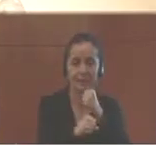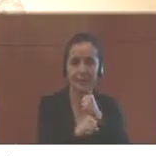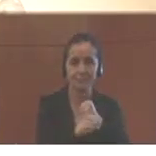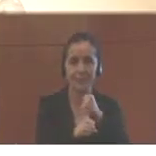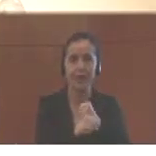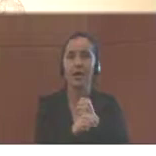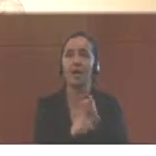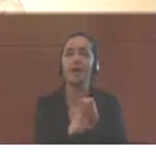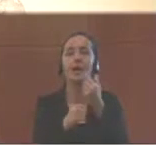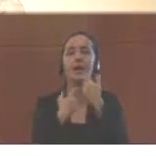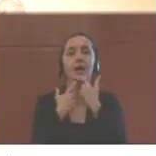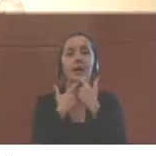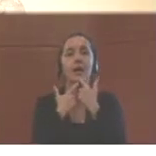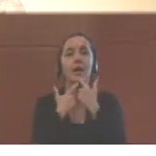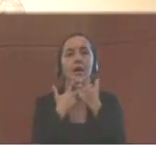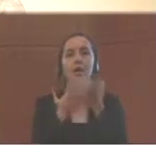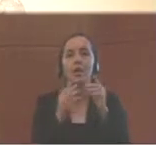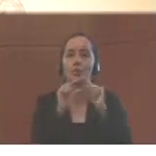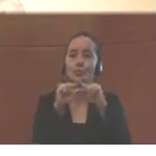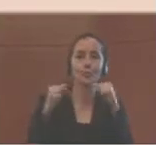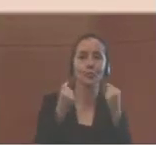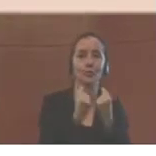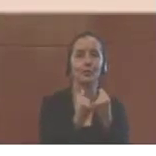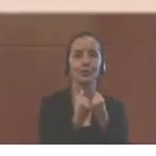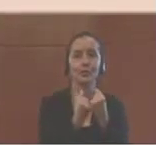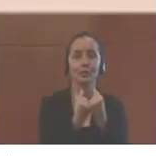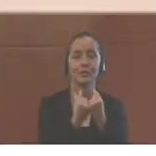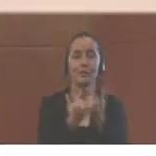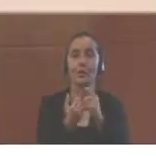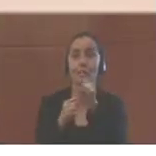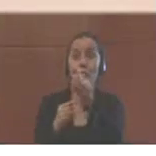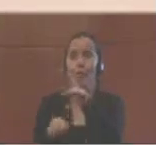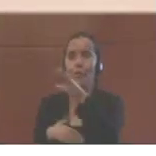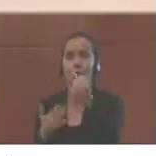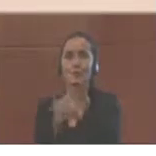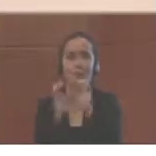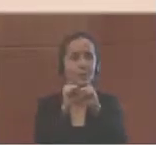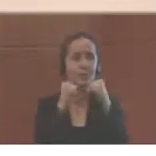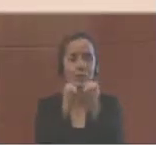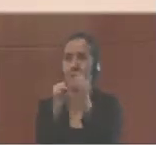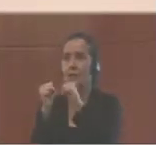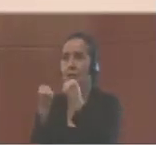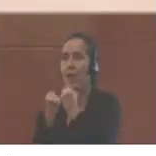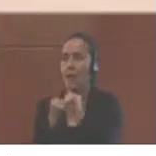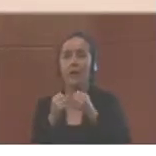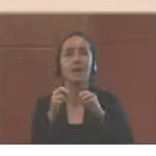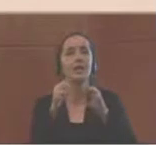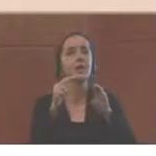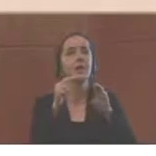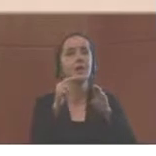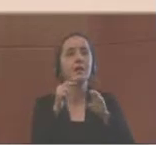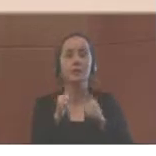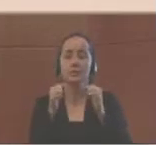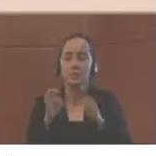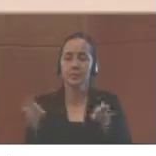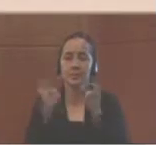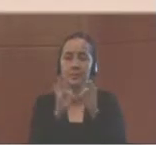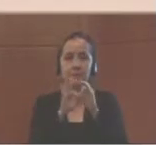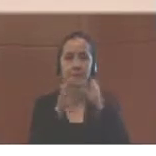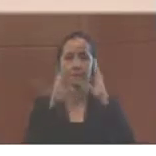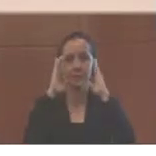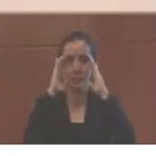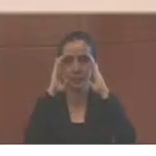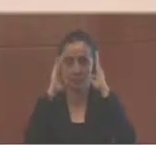continue with this work of having the social